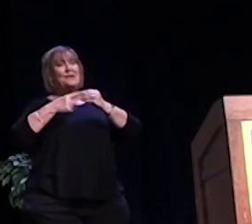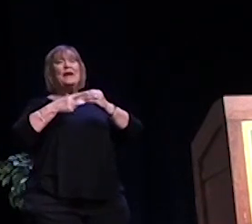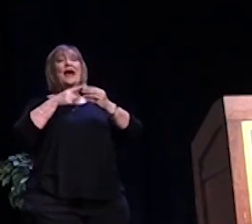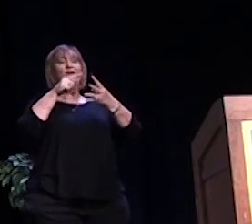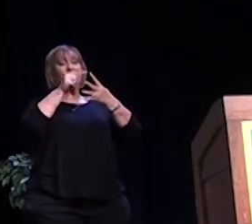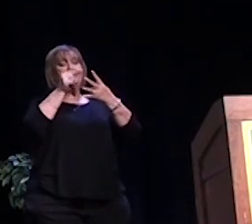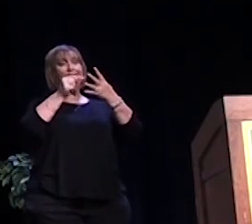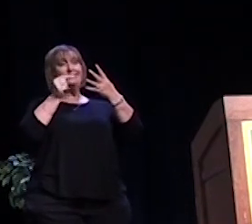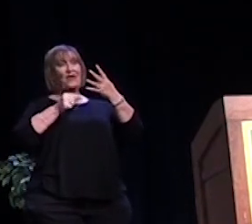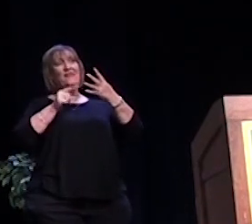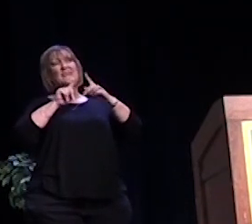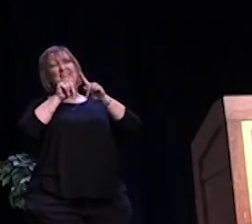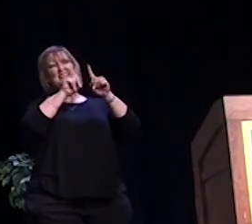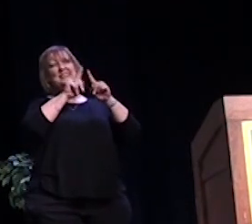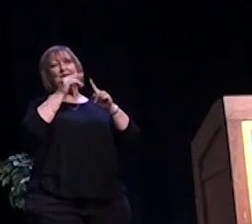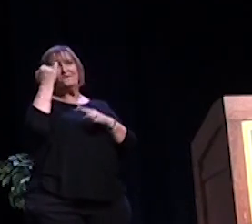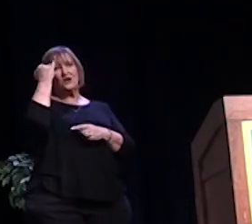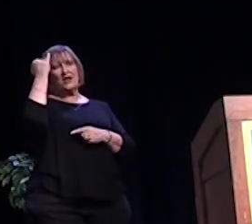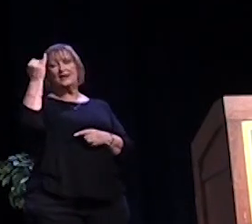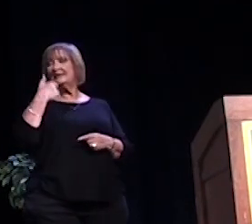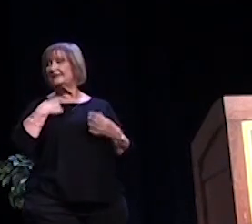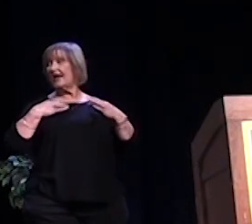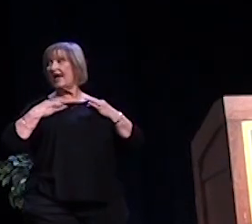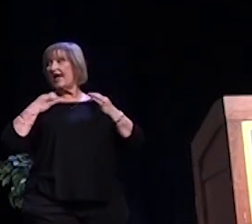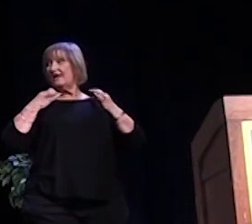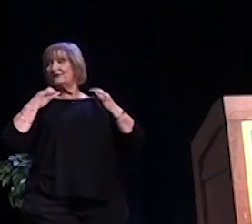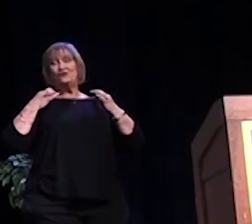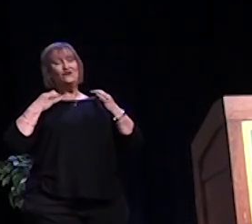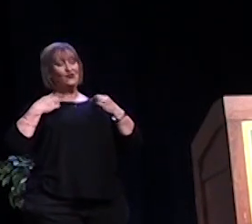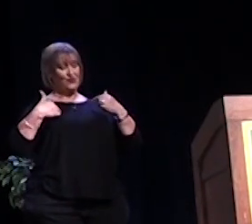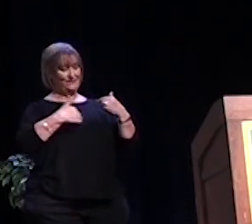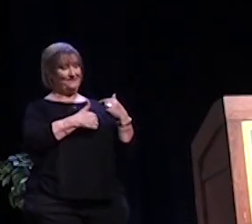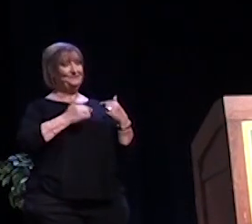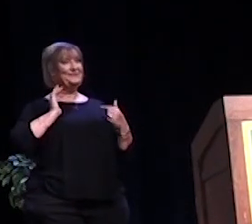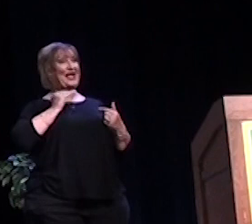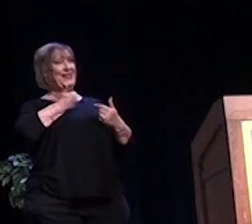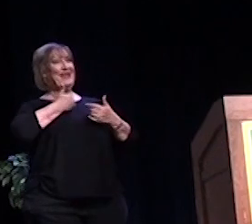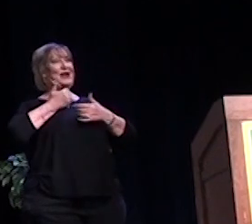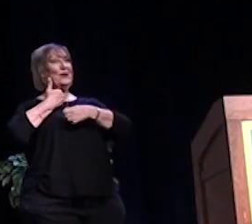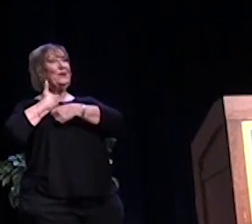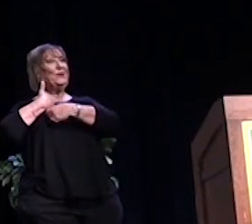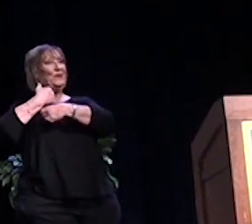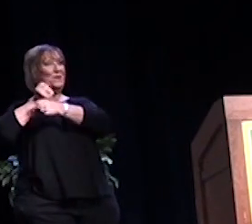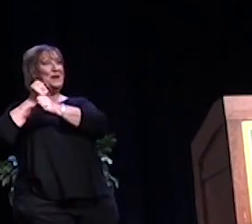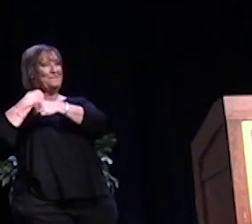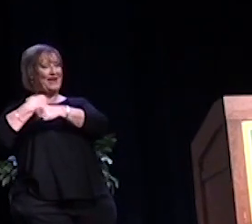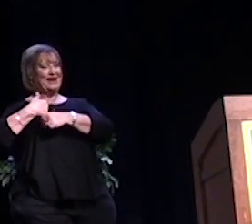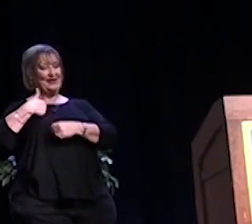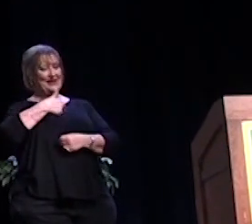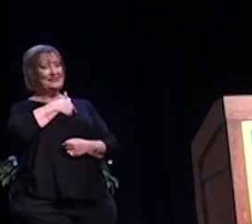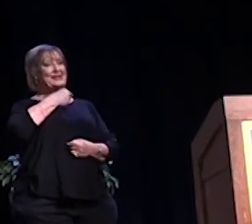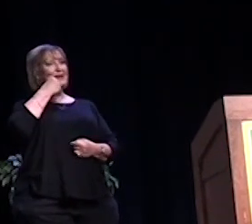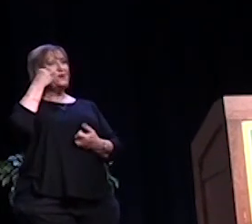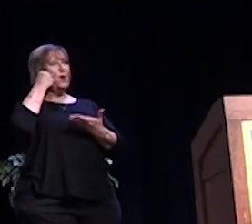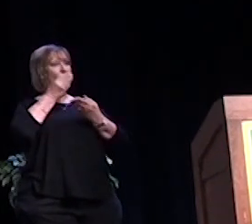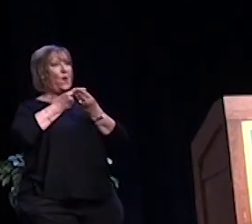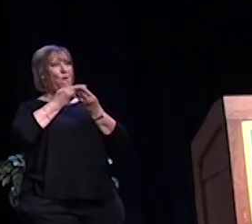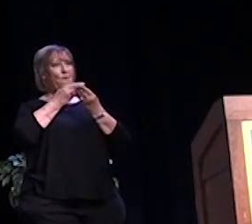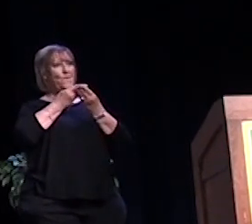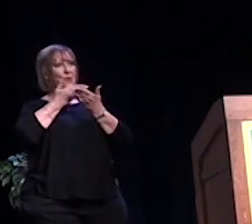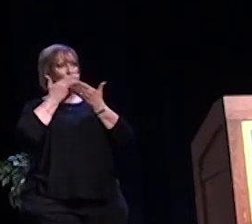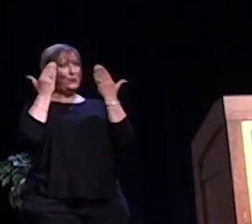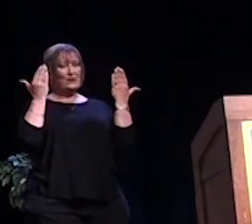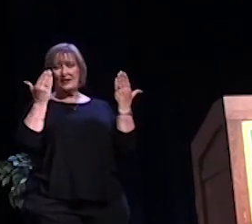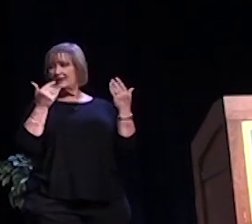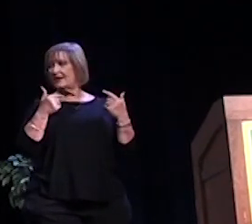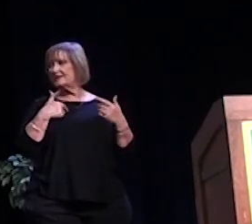concept. I have on a t-shirt that was created today by one of our team members, and it says "End Homelessness," and we've got